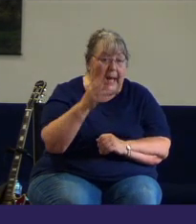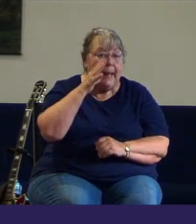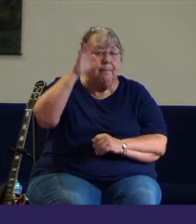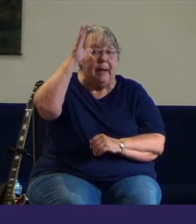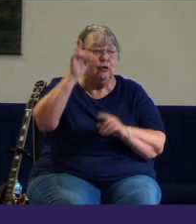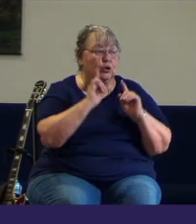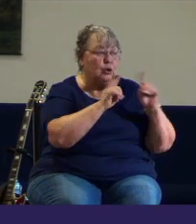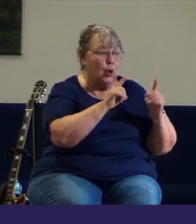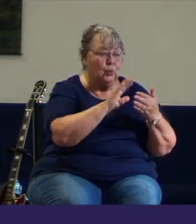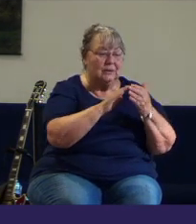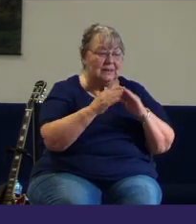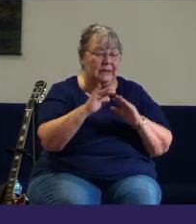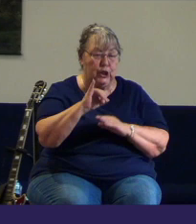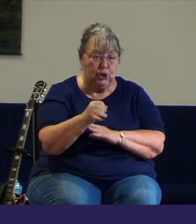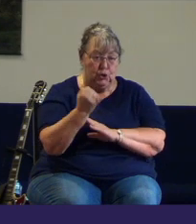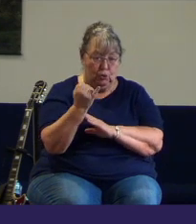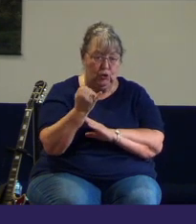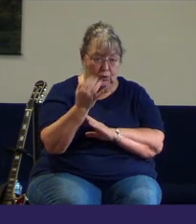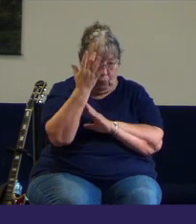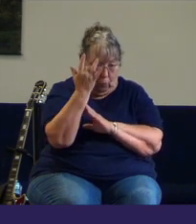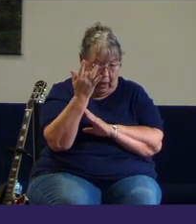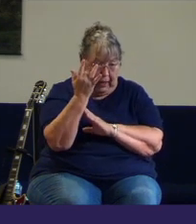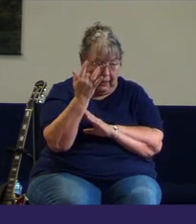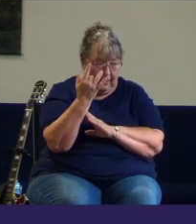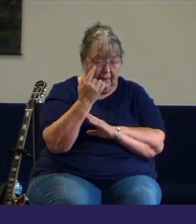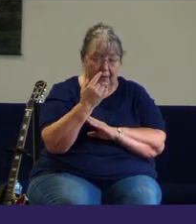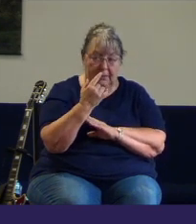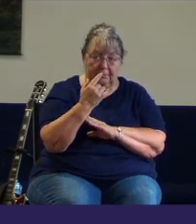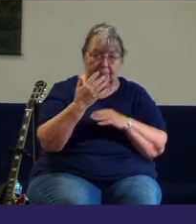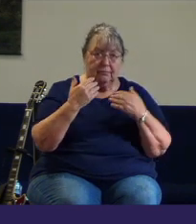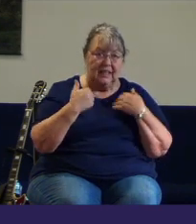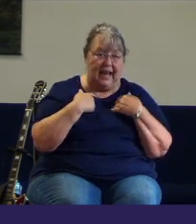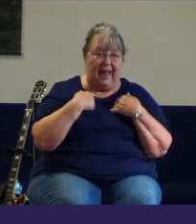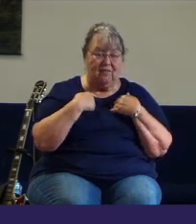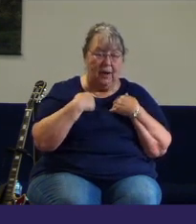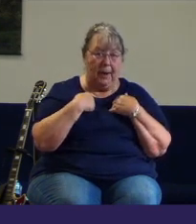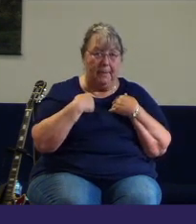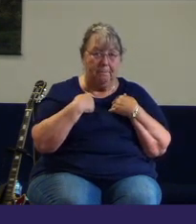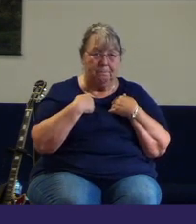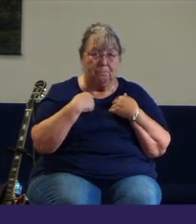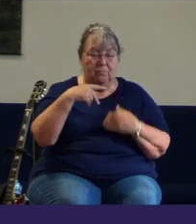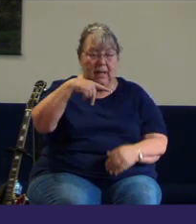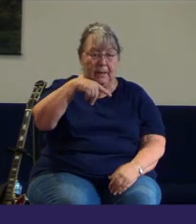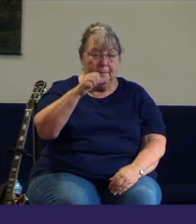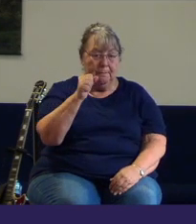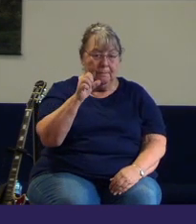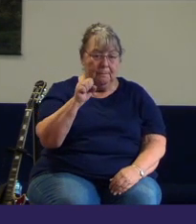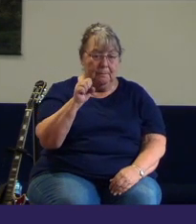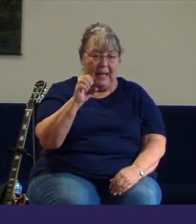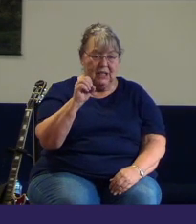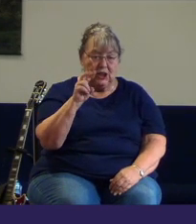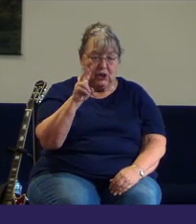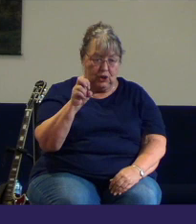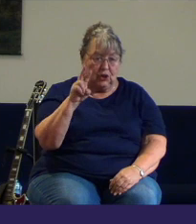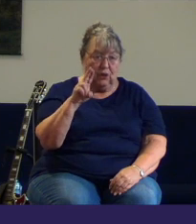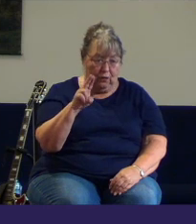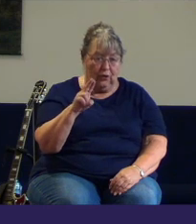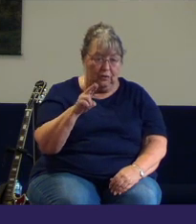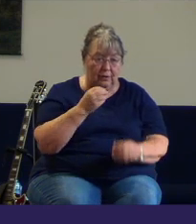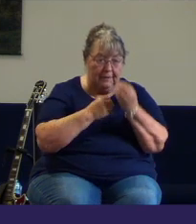Jerusalem, and they go there in order to, there was a Passover feast. And when the feast is